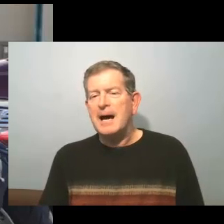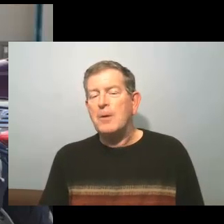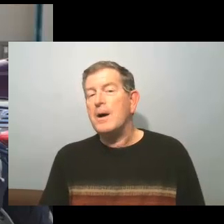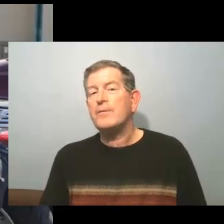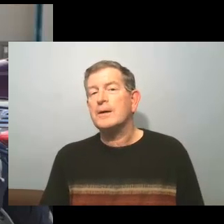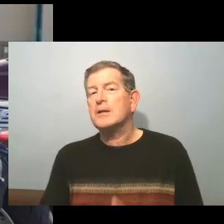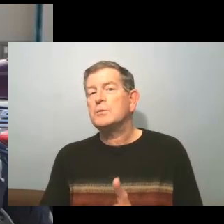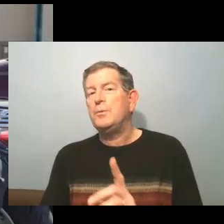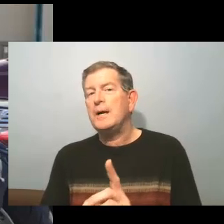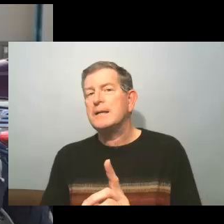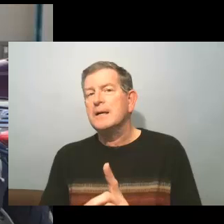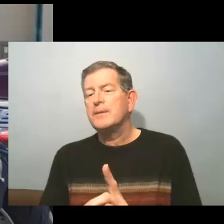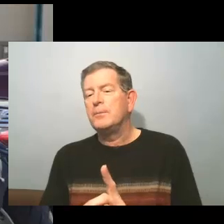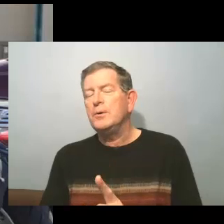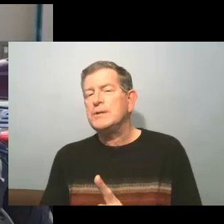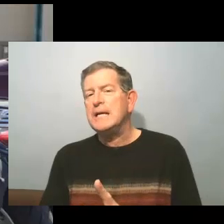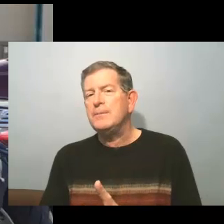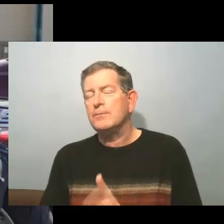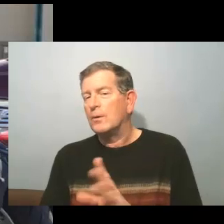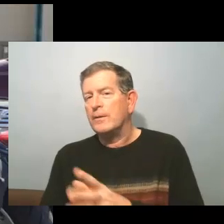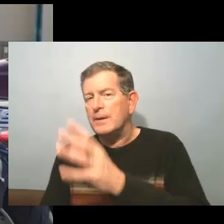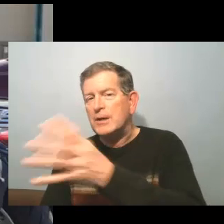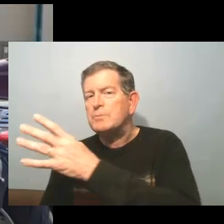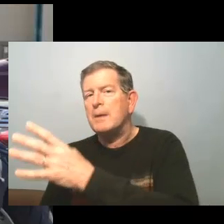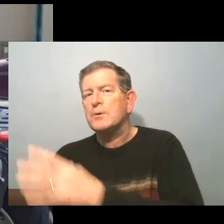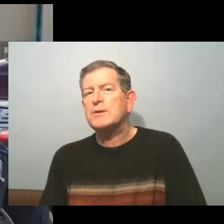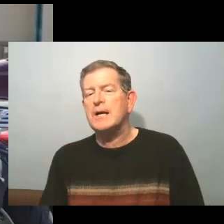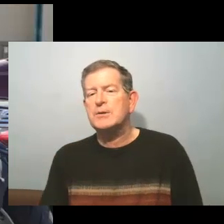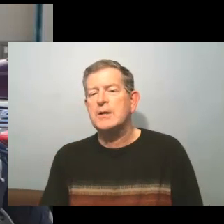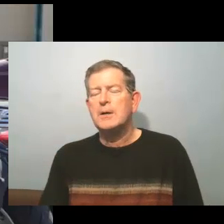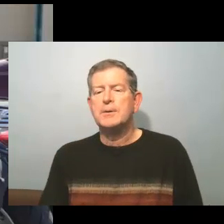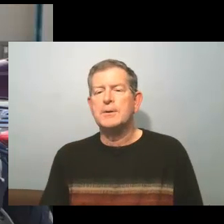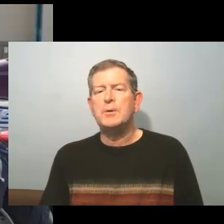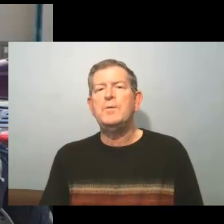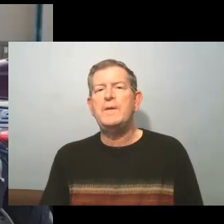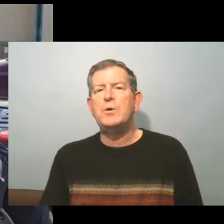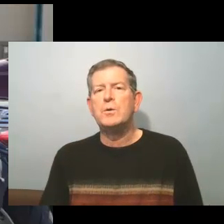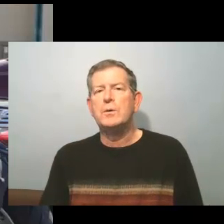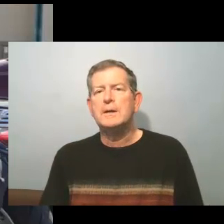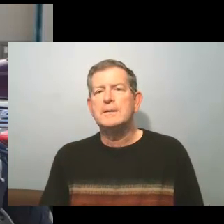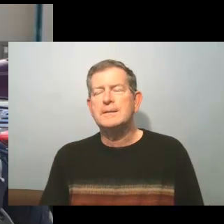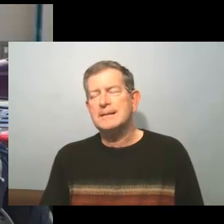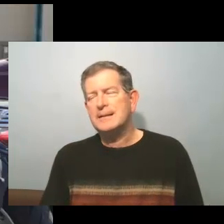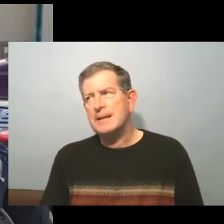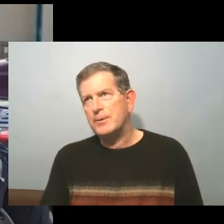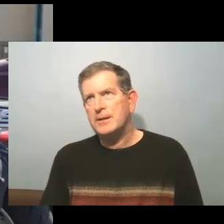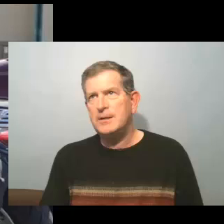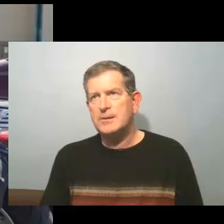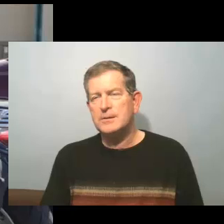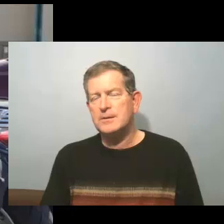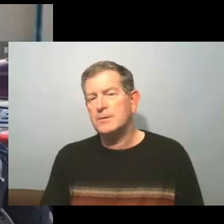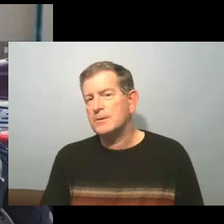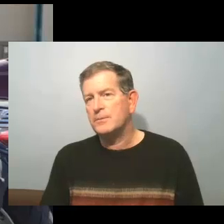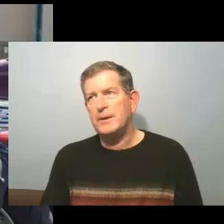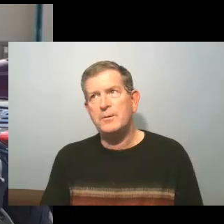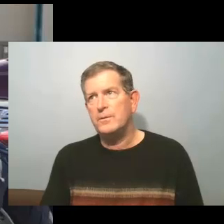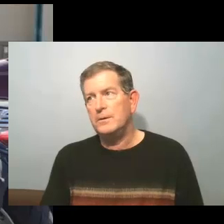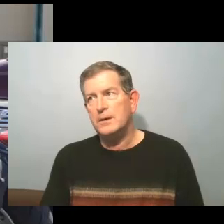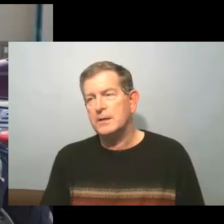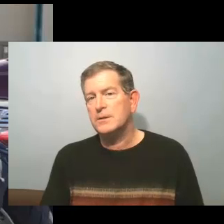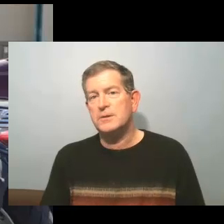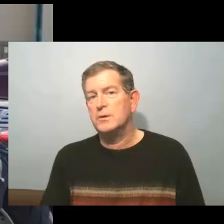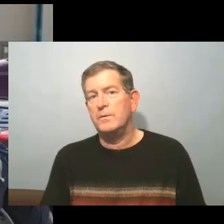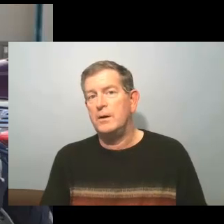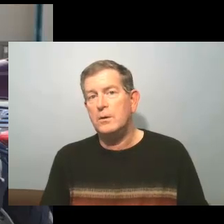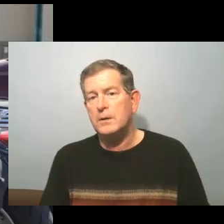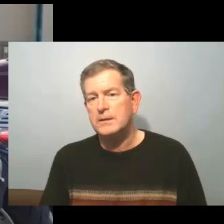And however, at this point, the blue team, their next member says, le vélo. And at that point, the teacher says, non, c'est pas le